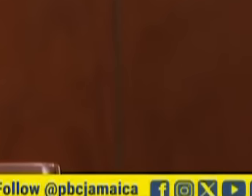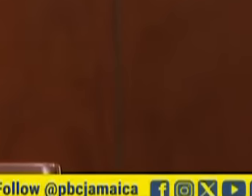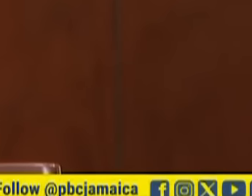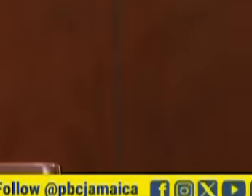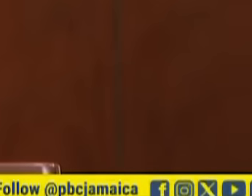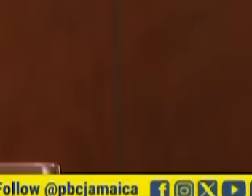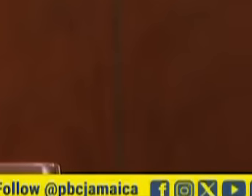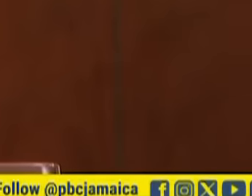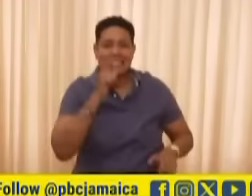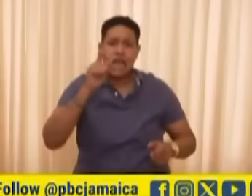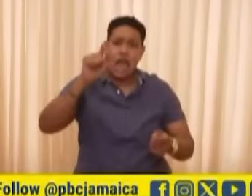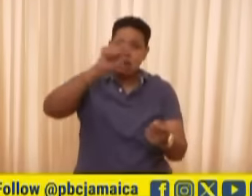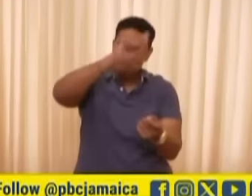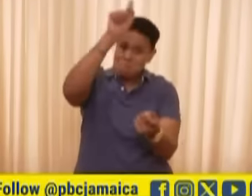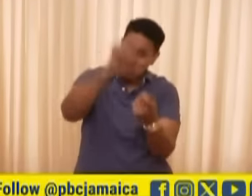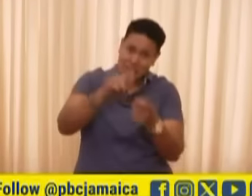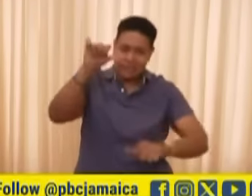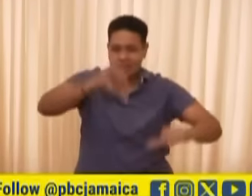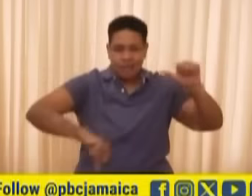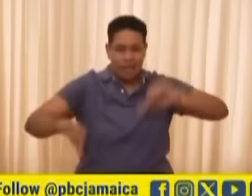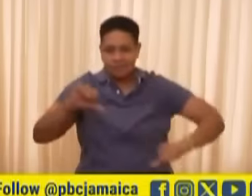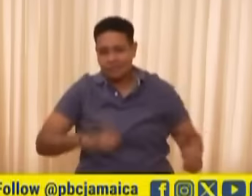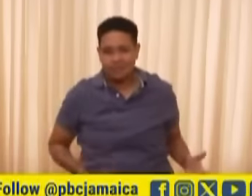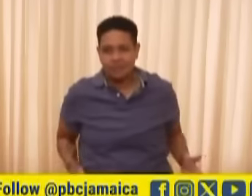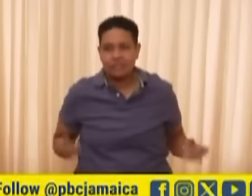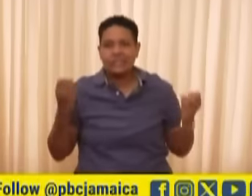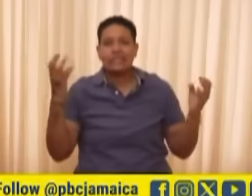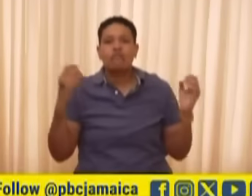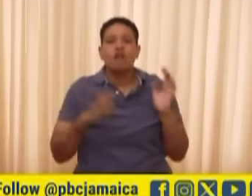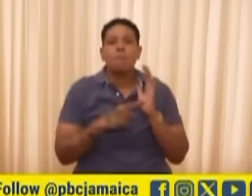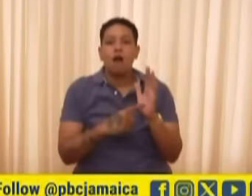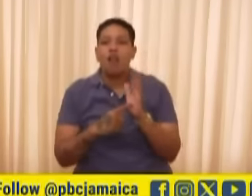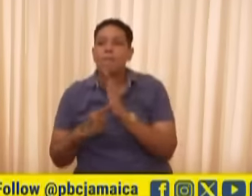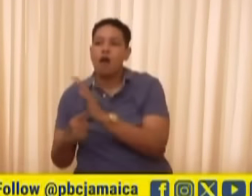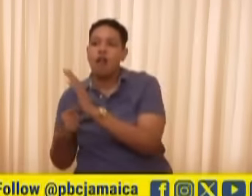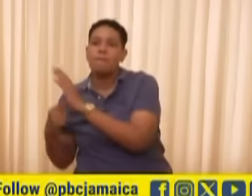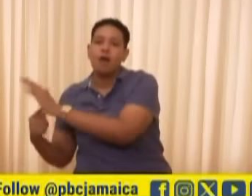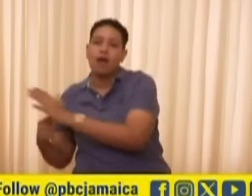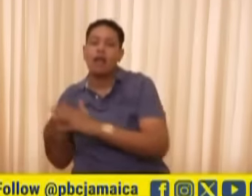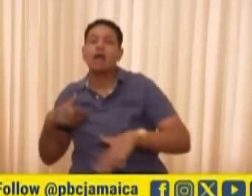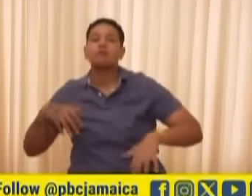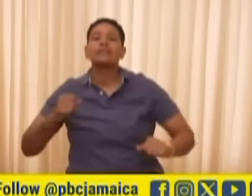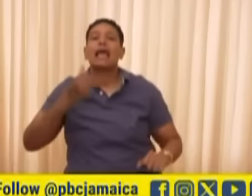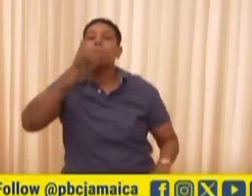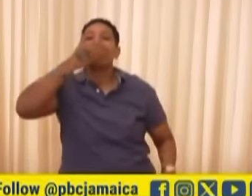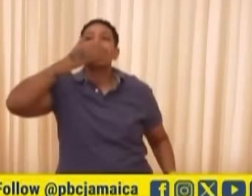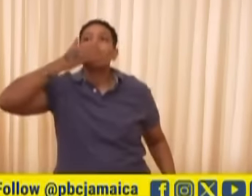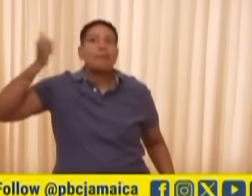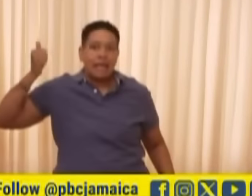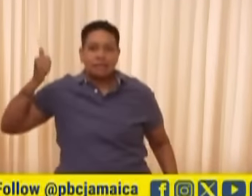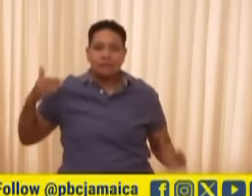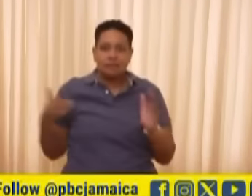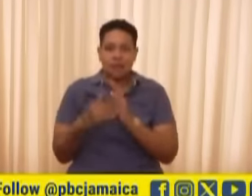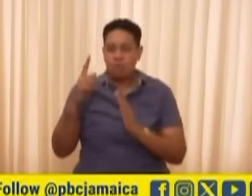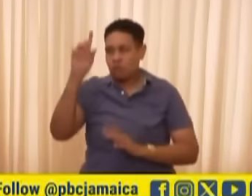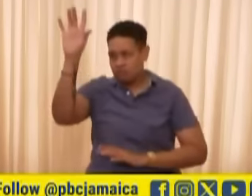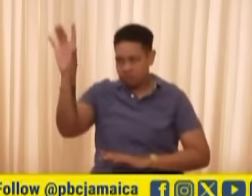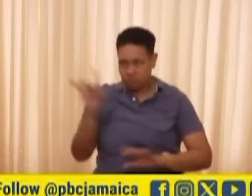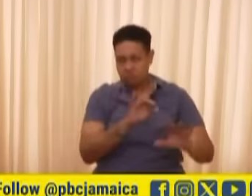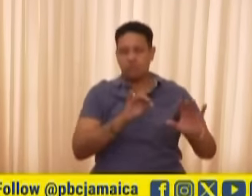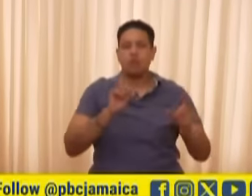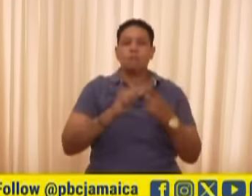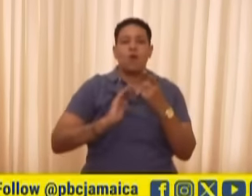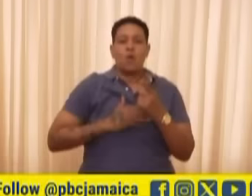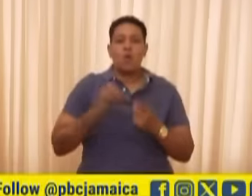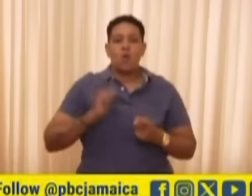not a precise science. And there are several models, and we take the best of the models plus our